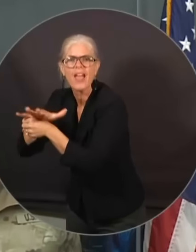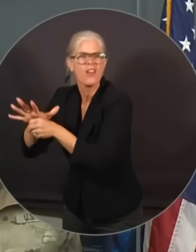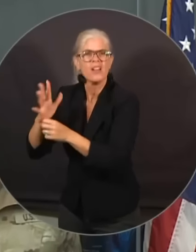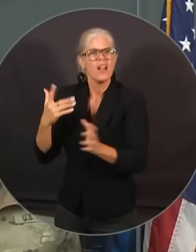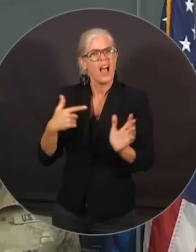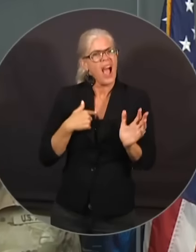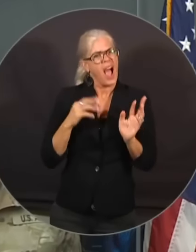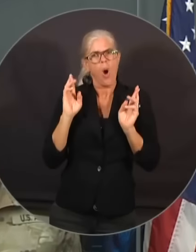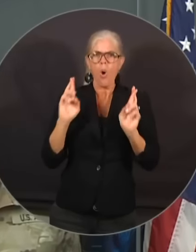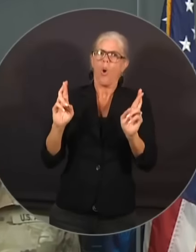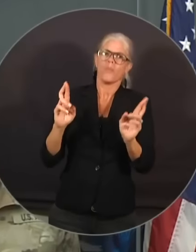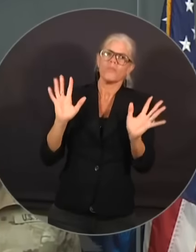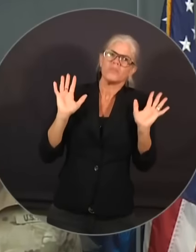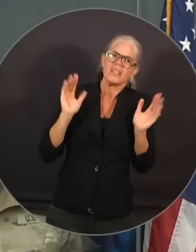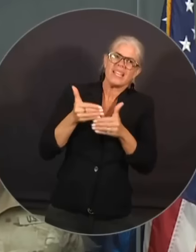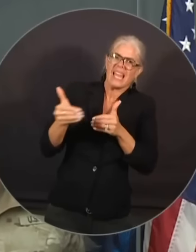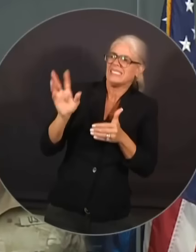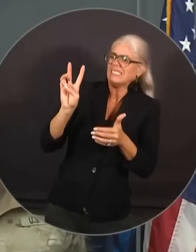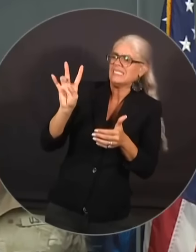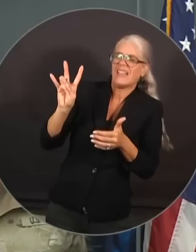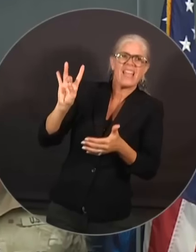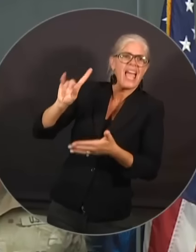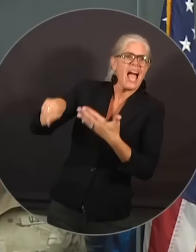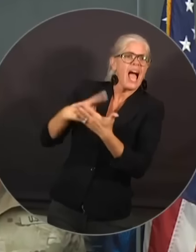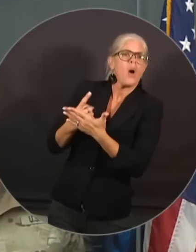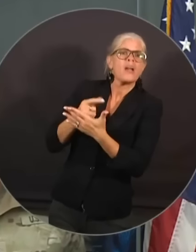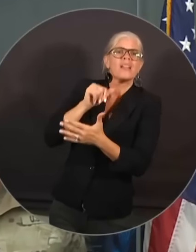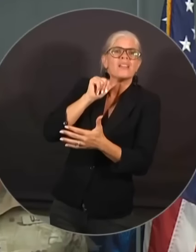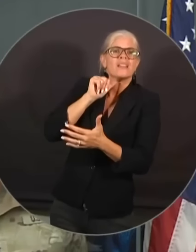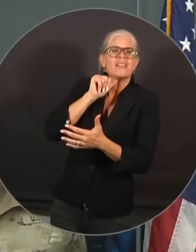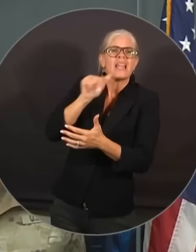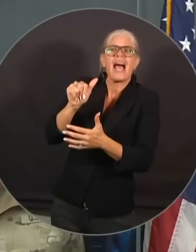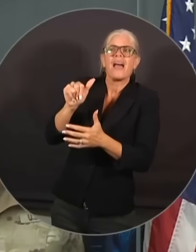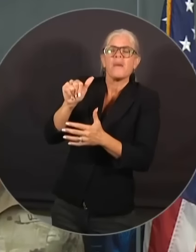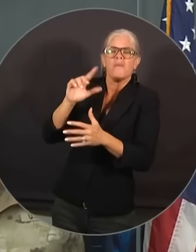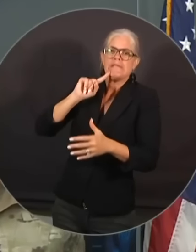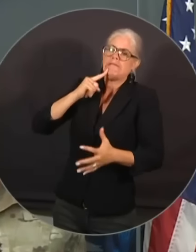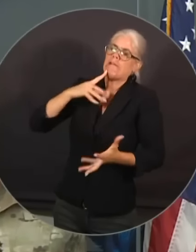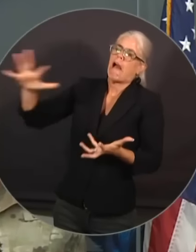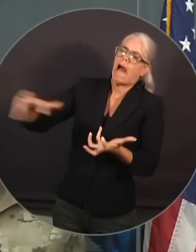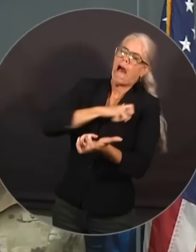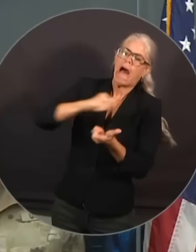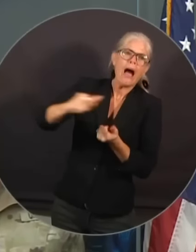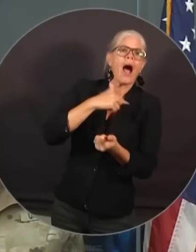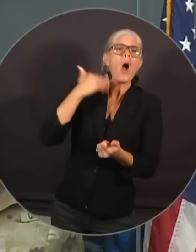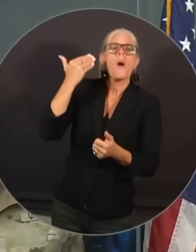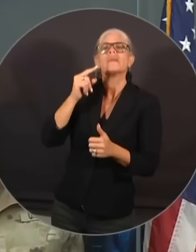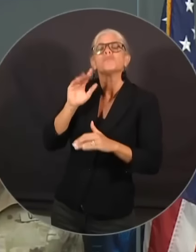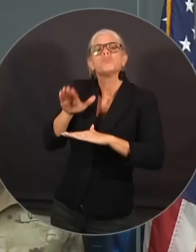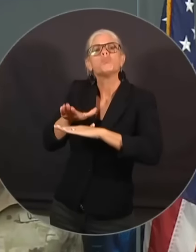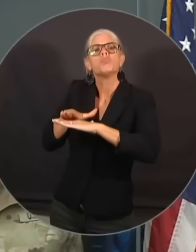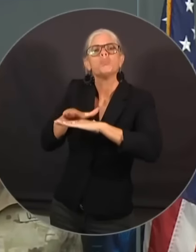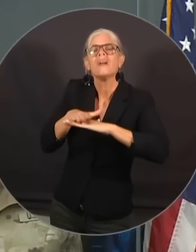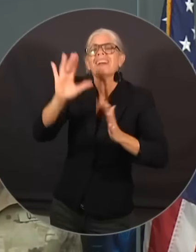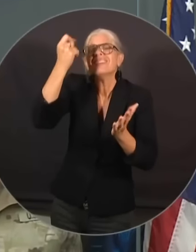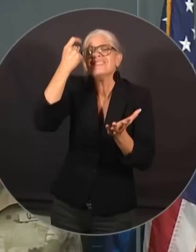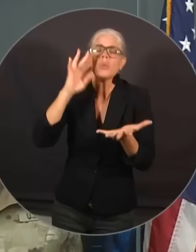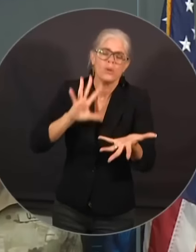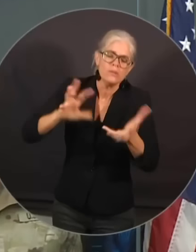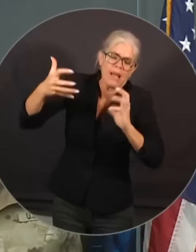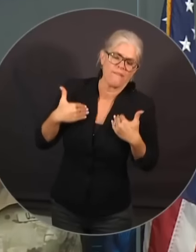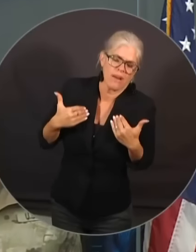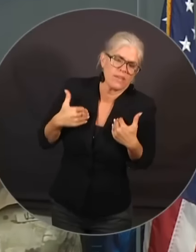the next 6 or so hours in terms of minimal amount of damage, but there is going to be damage and there's going to be a response, and I